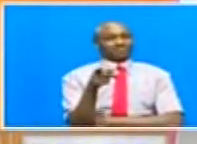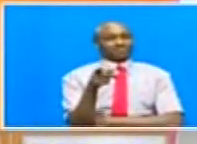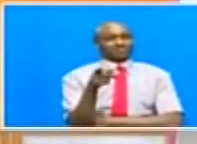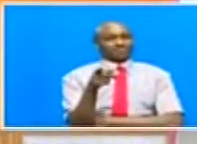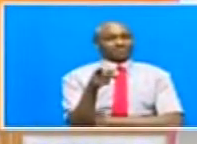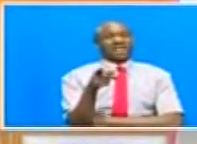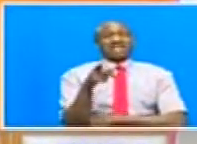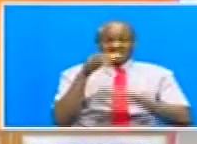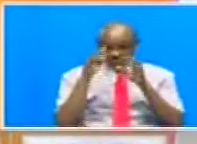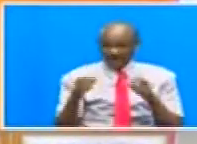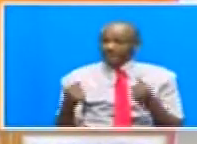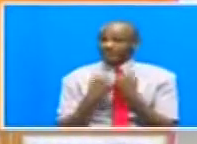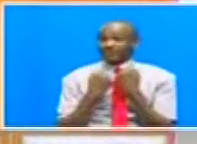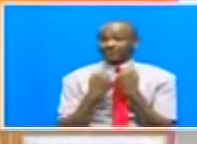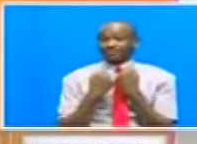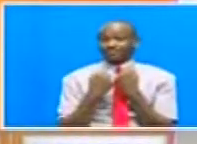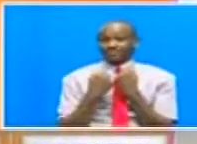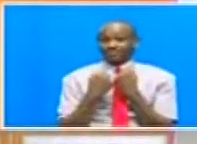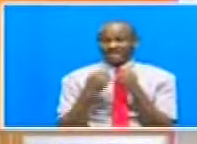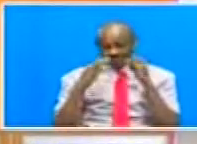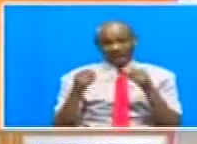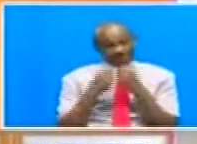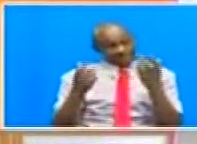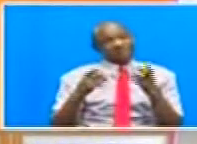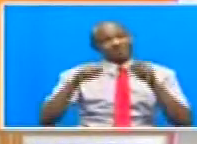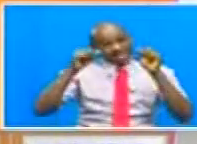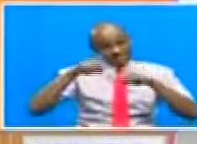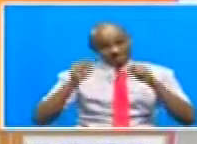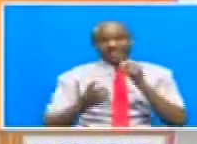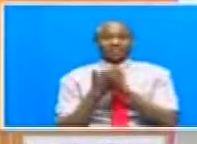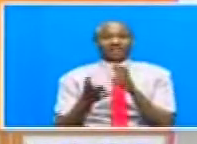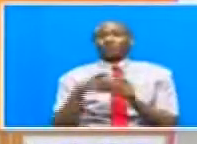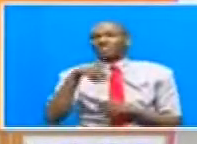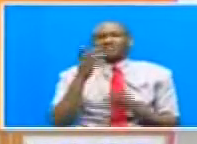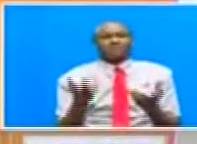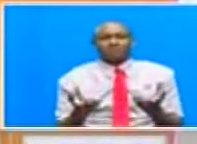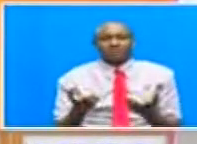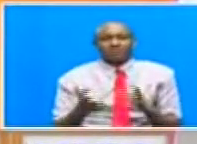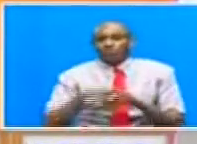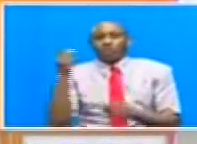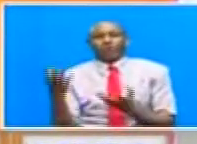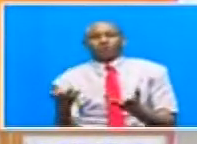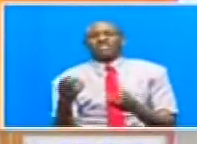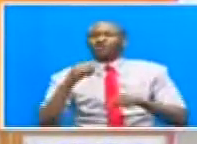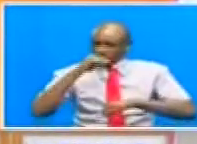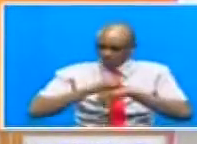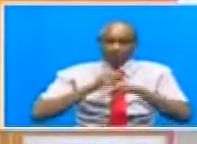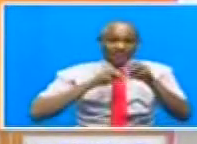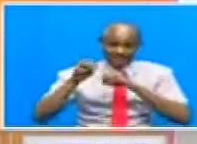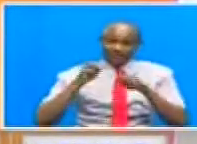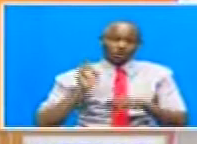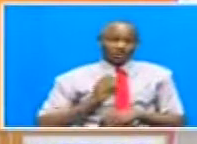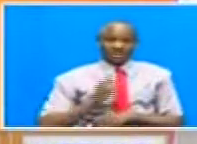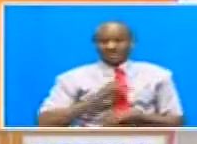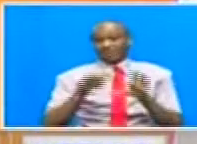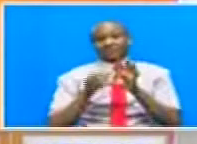in the event that the agreement was not favorable, how do you get yourself out? And the school management committee is